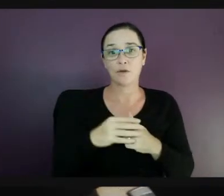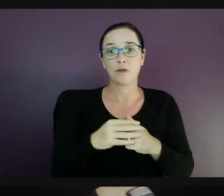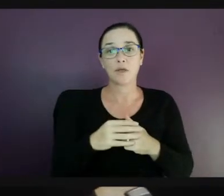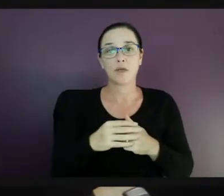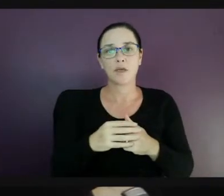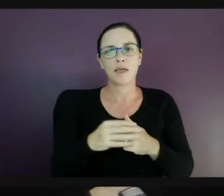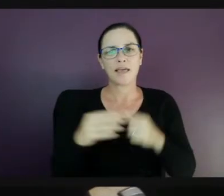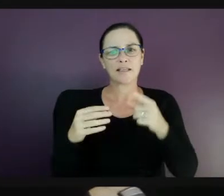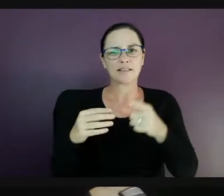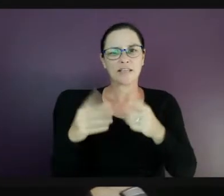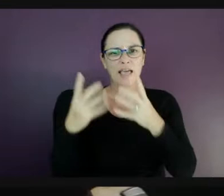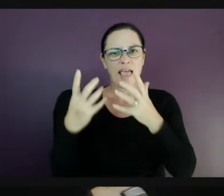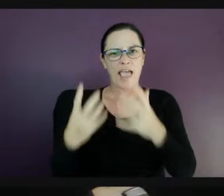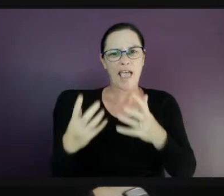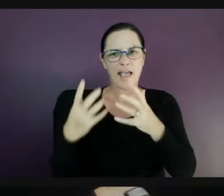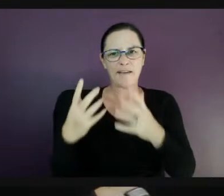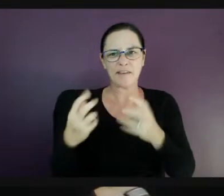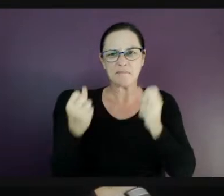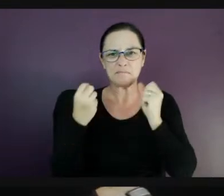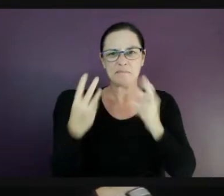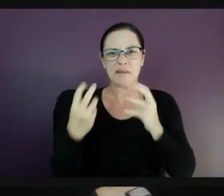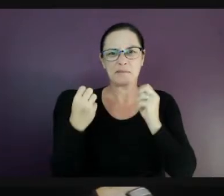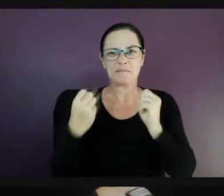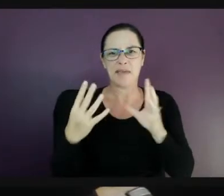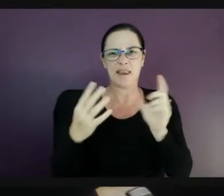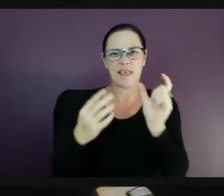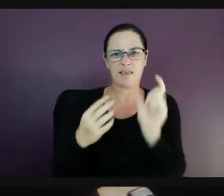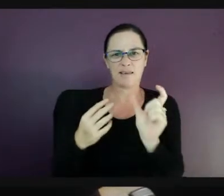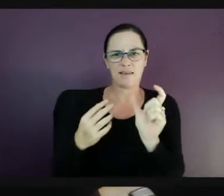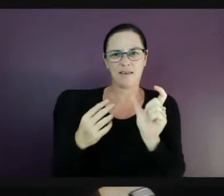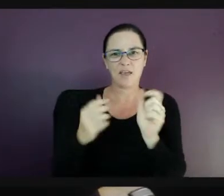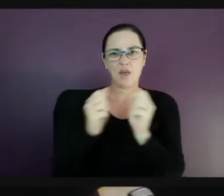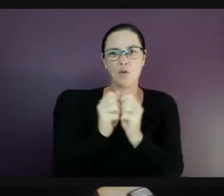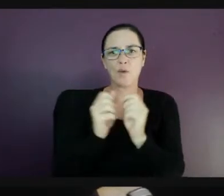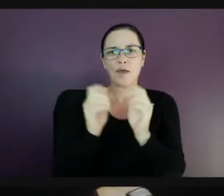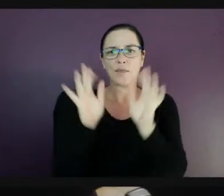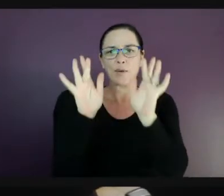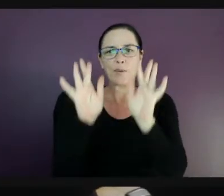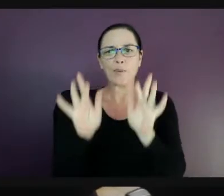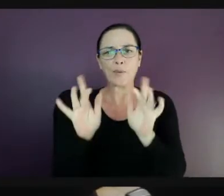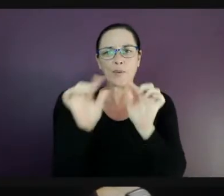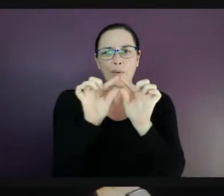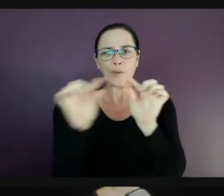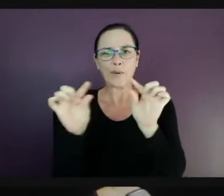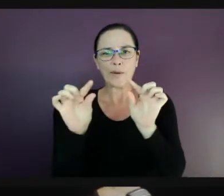band here at the start of this graph, with a little gap right there,